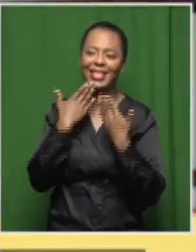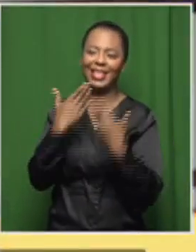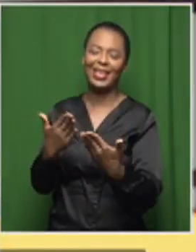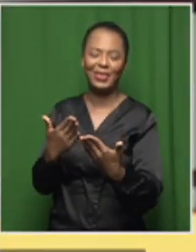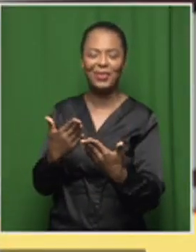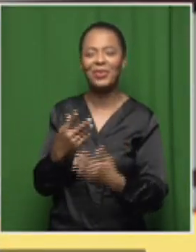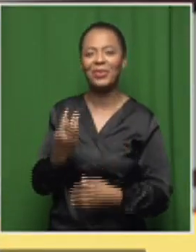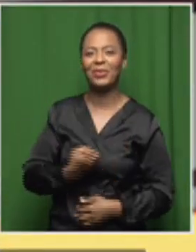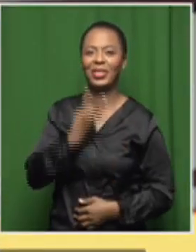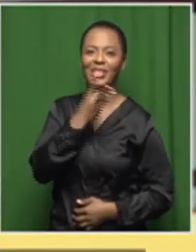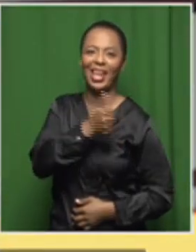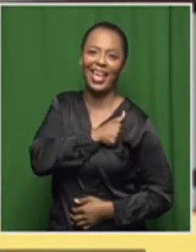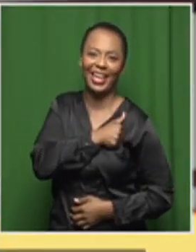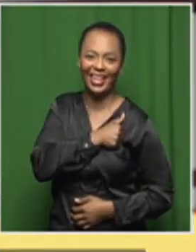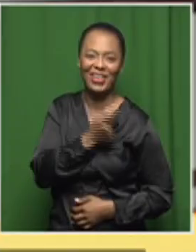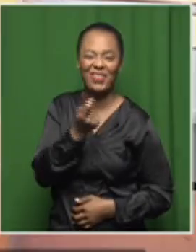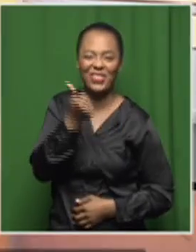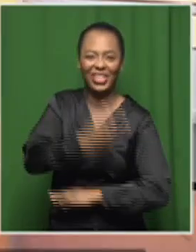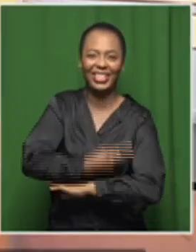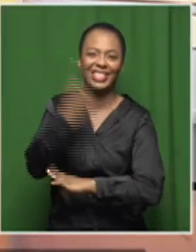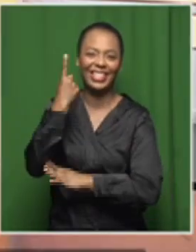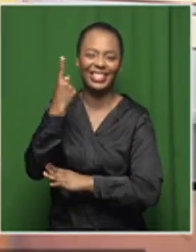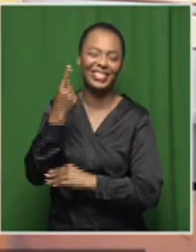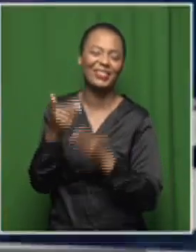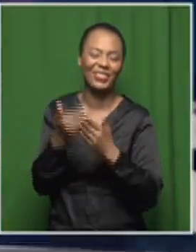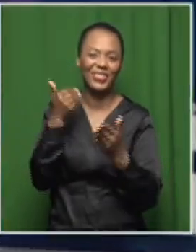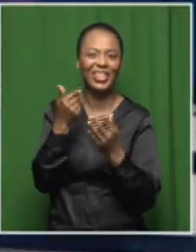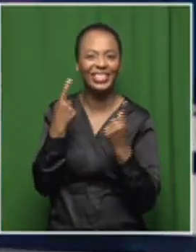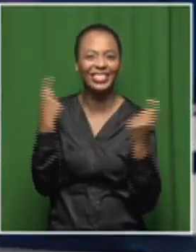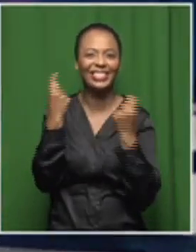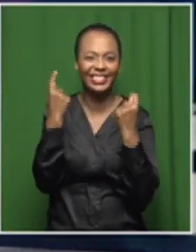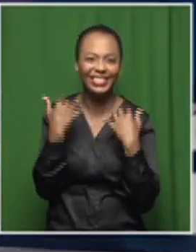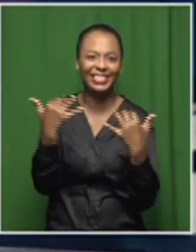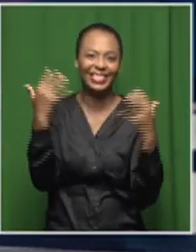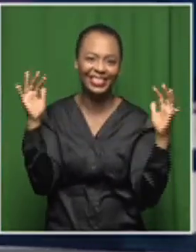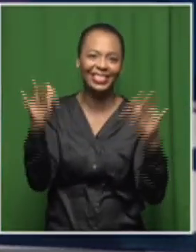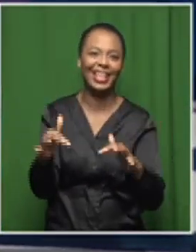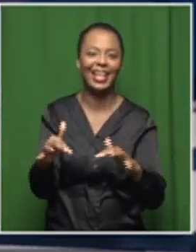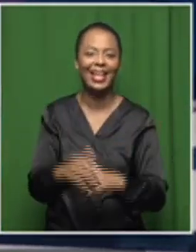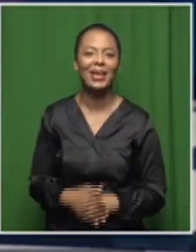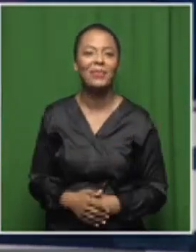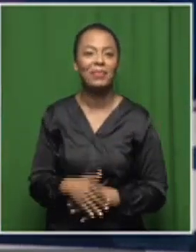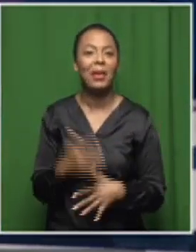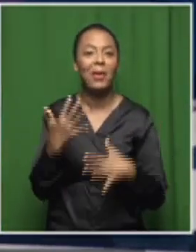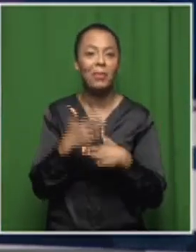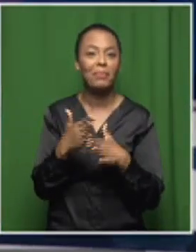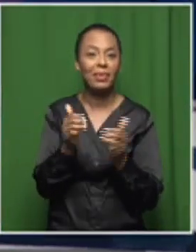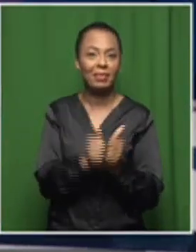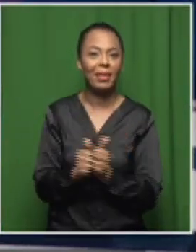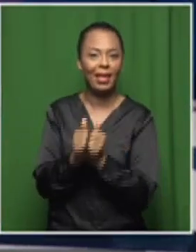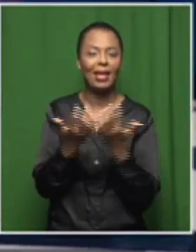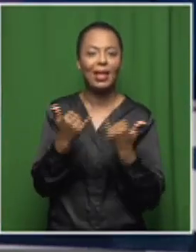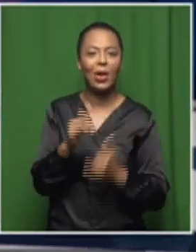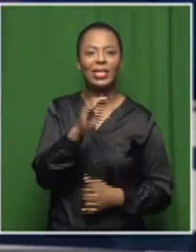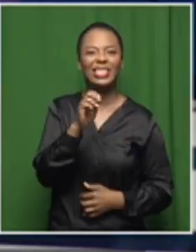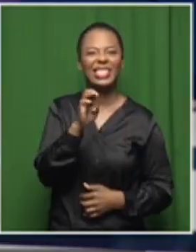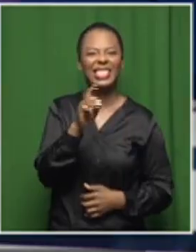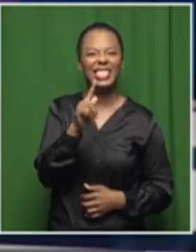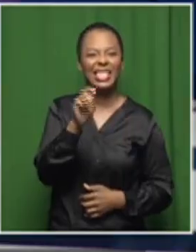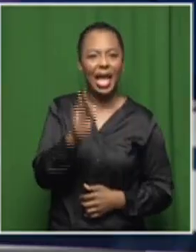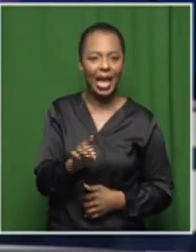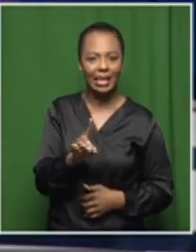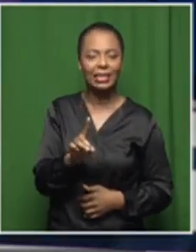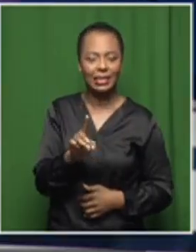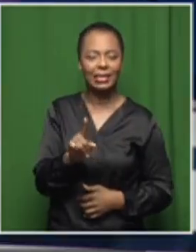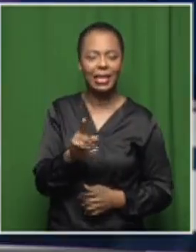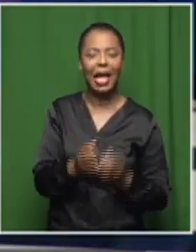best of luck. You have a few days to go until it happens. Curator, organiser of TEDx Johannesburg, Ithateng Mokgoro, this morning chatting us about this year's event, of